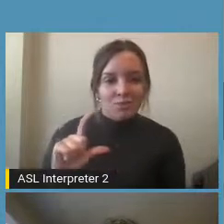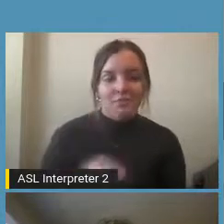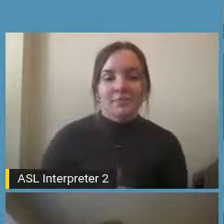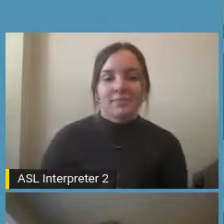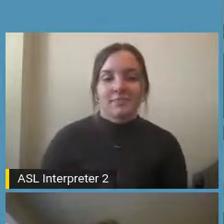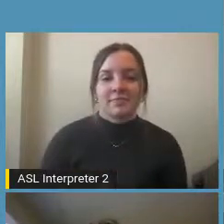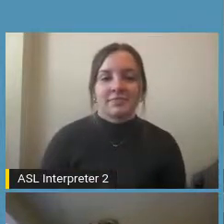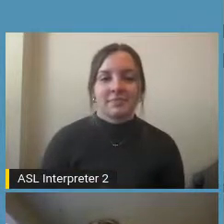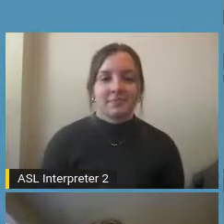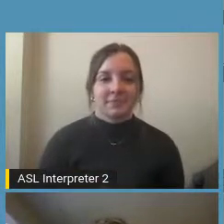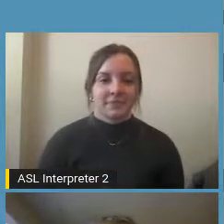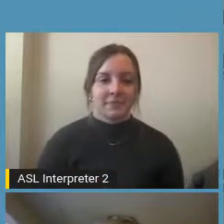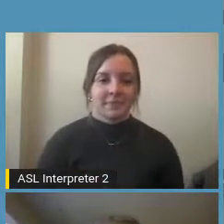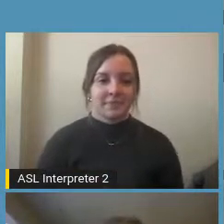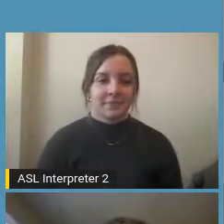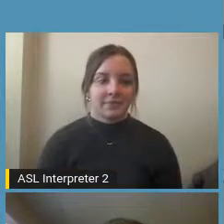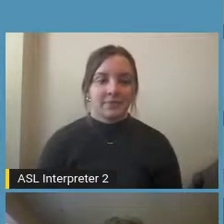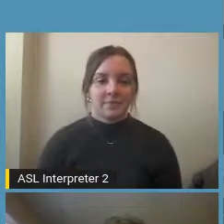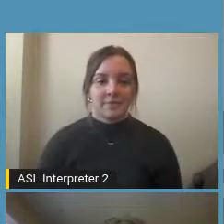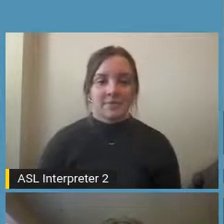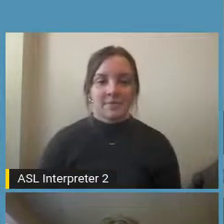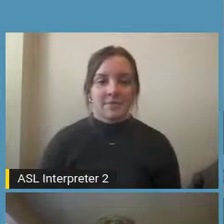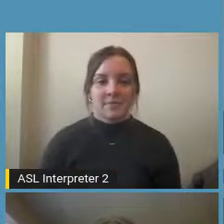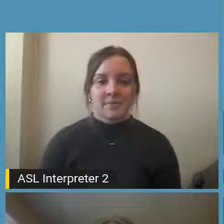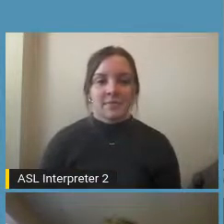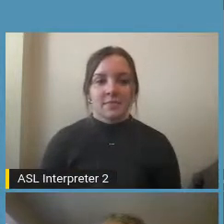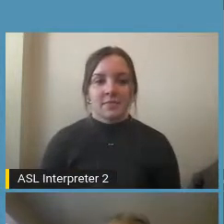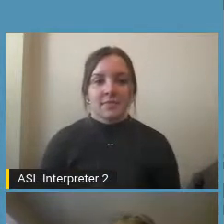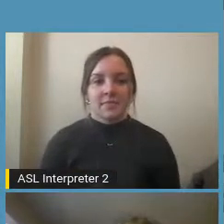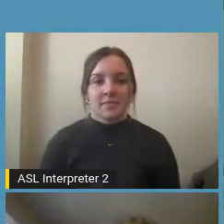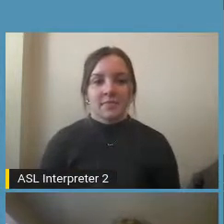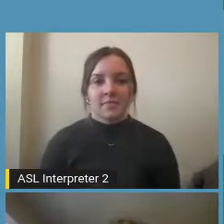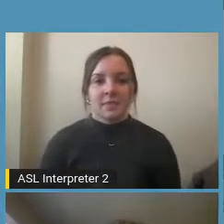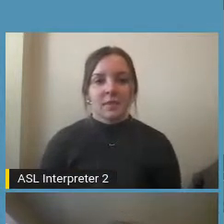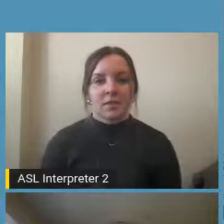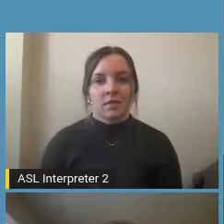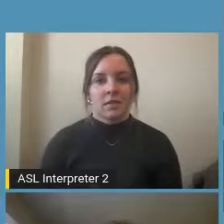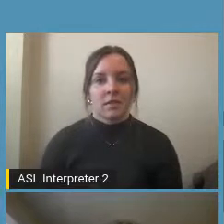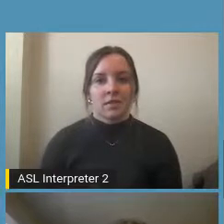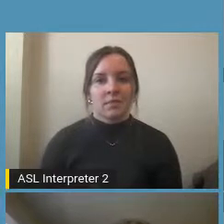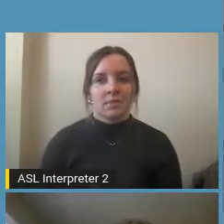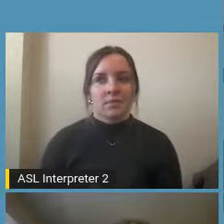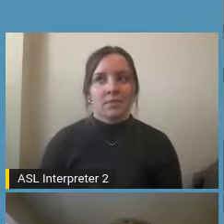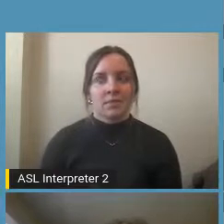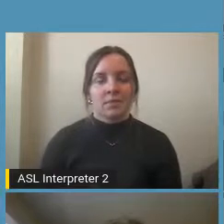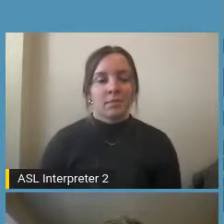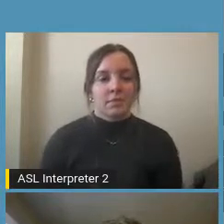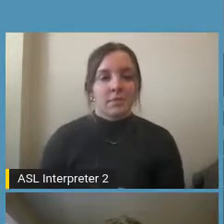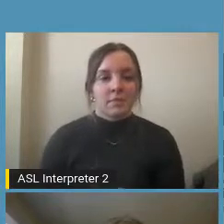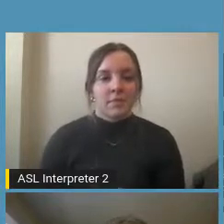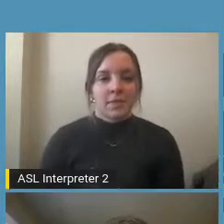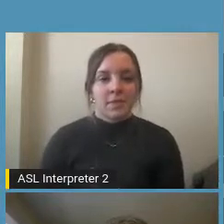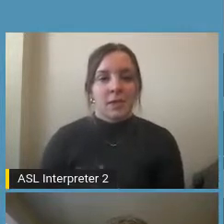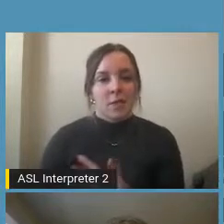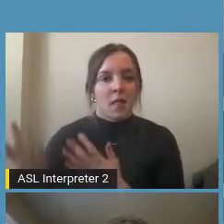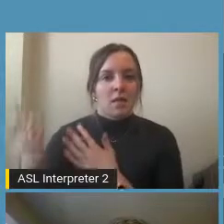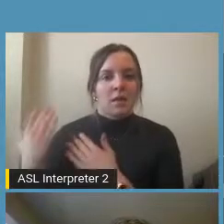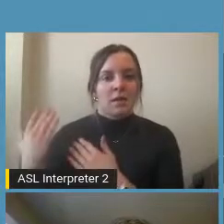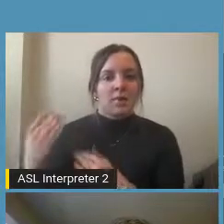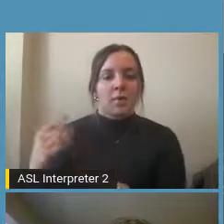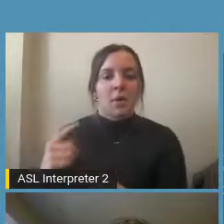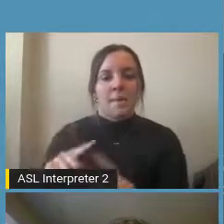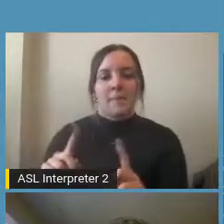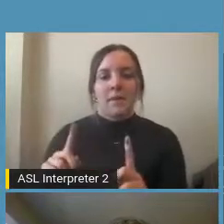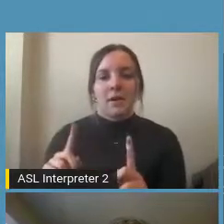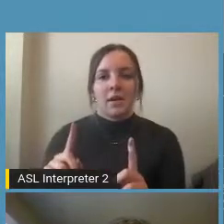And that was really very, very long time ago, and it was really groundbreaking when we did it. We're very proud of